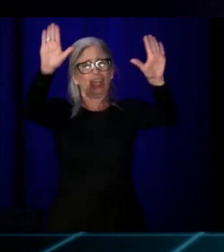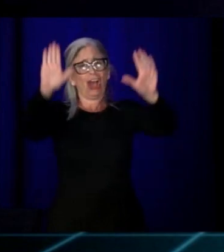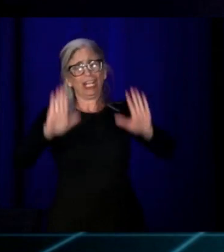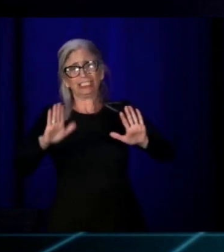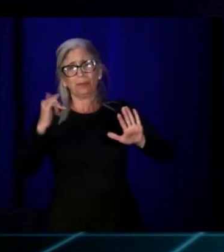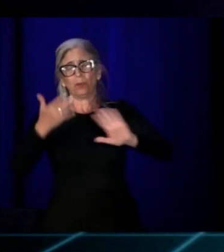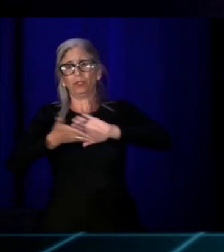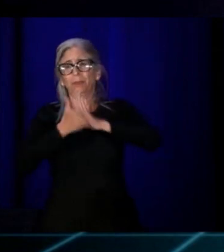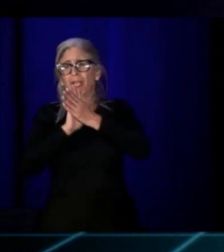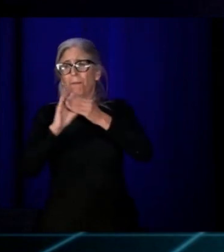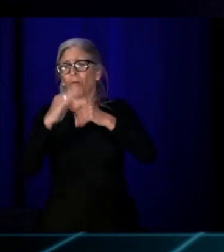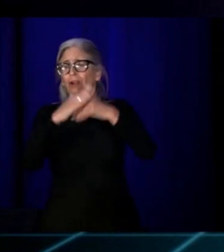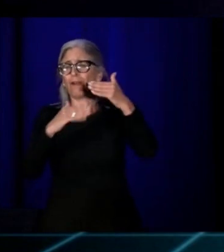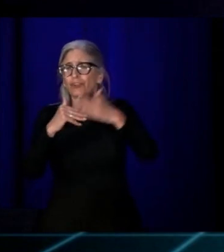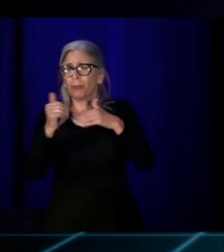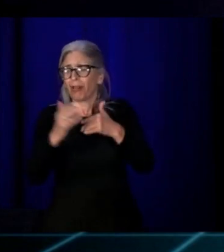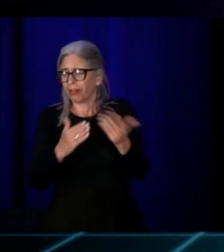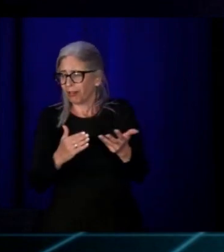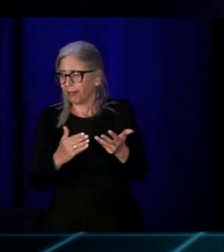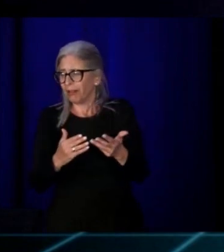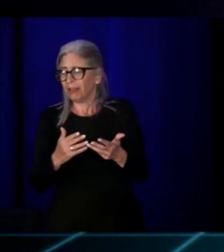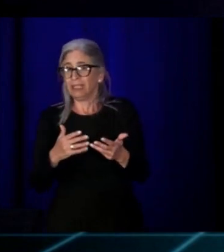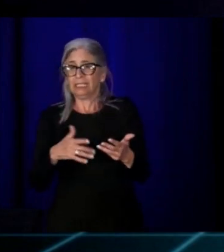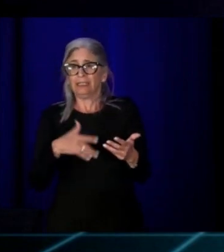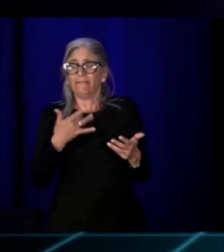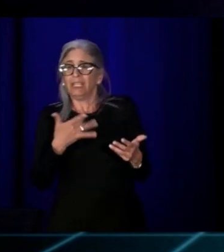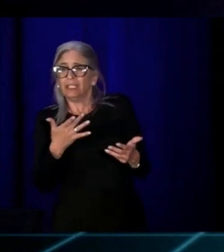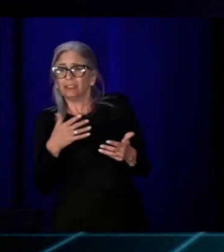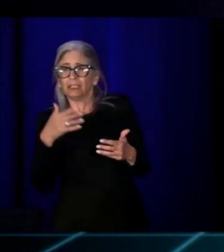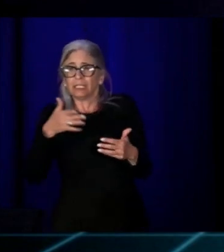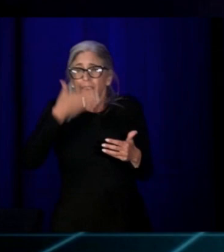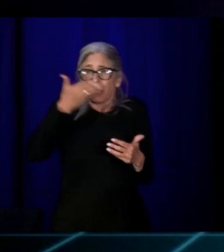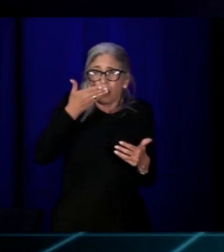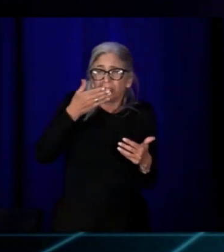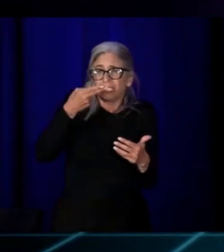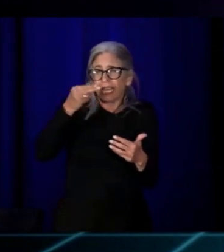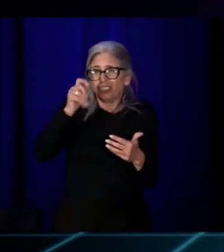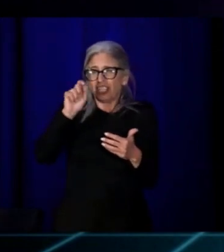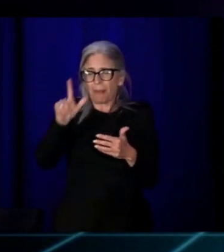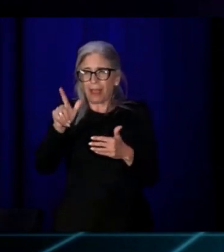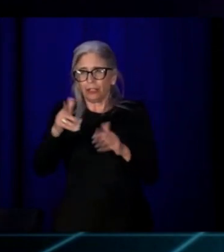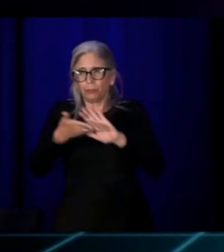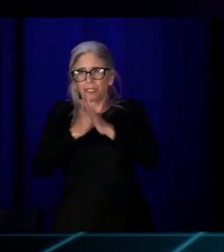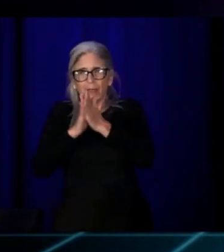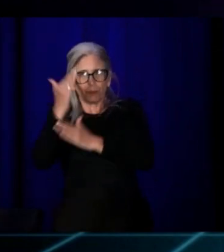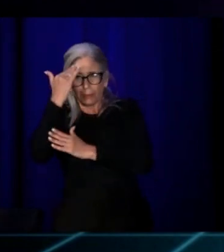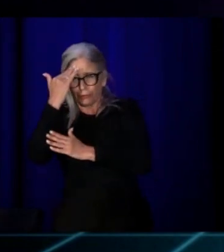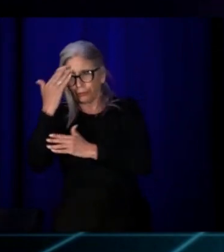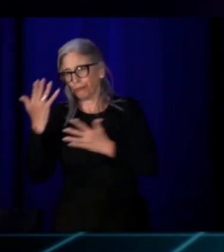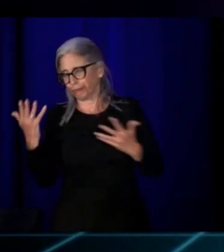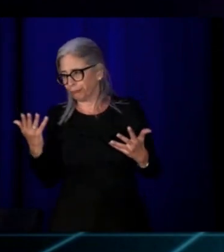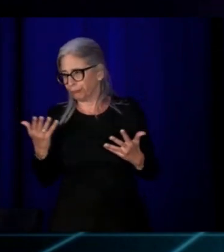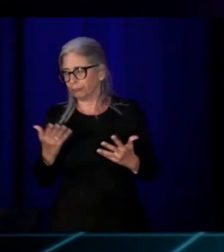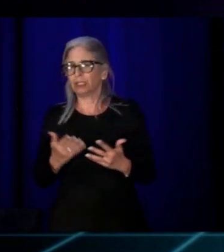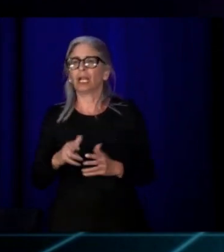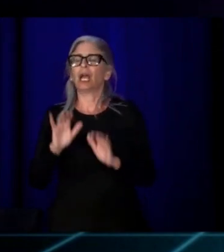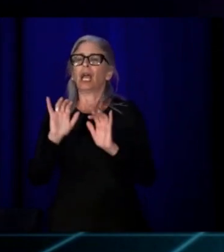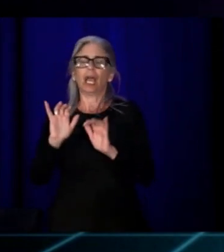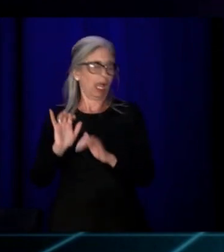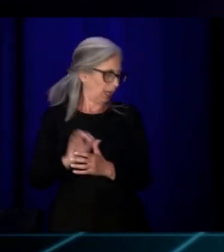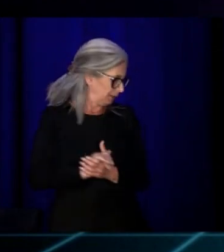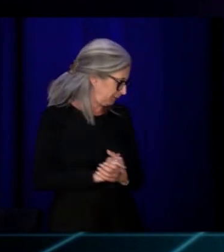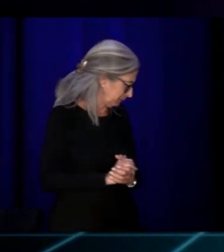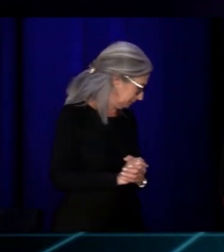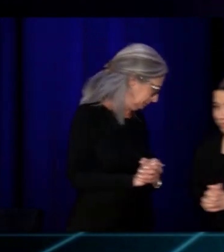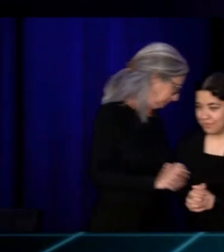to it. Like it looks like HTML, feels like HTML, it's familiar, you know? Okay, well, I ran into